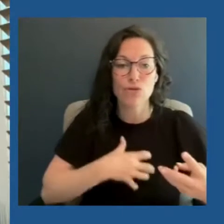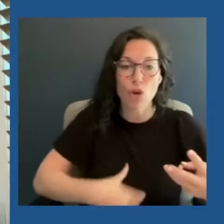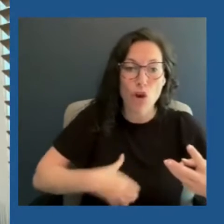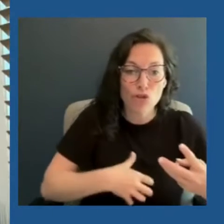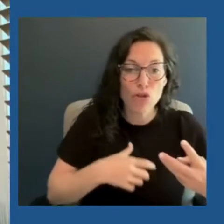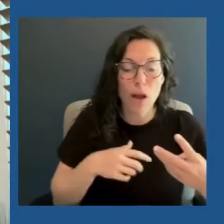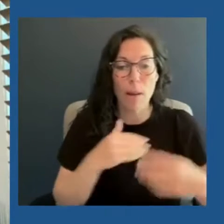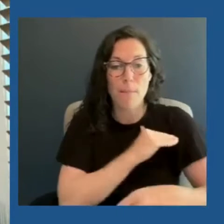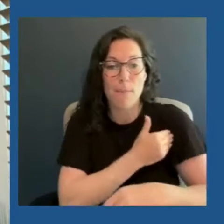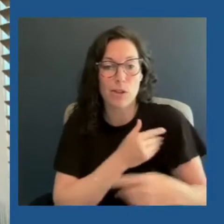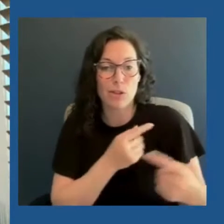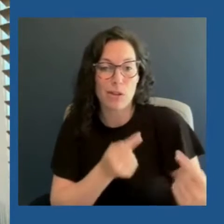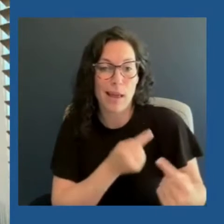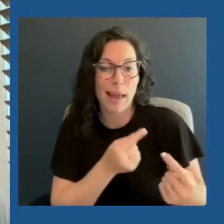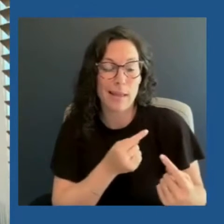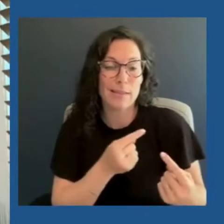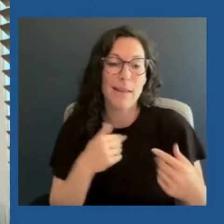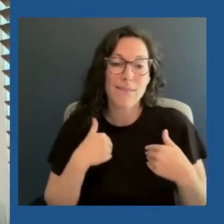fatigue, and memory loss.